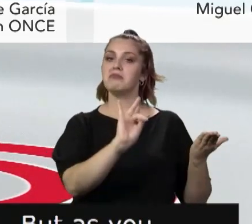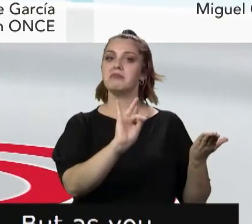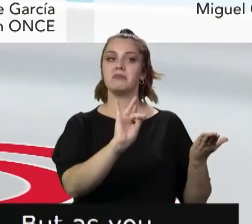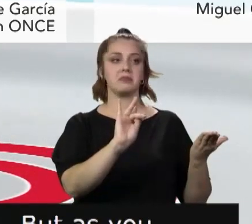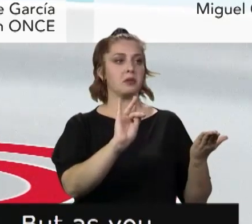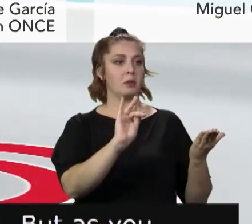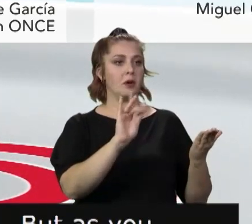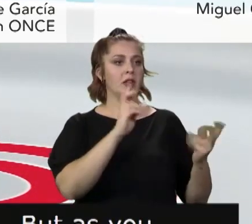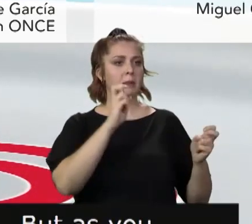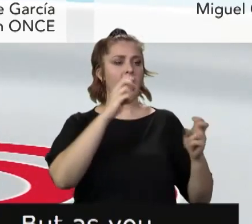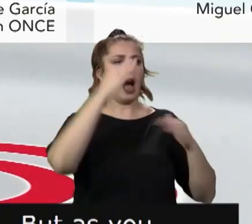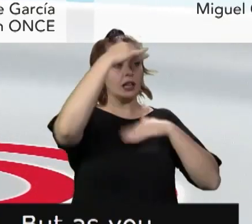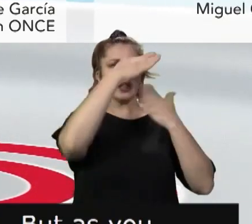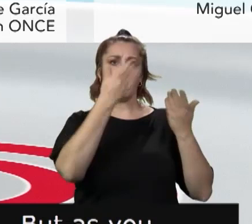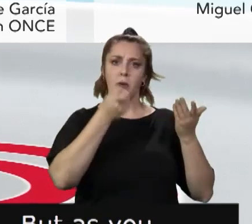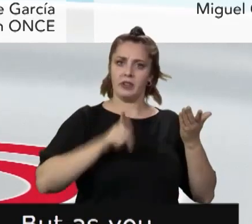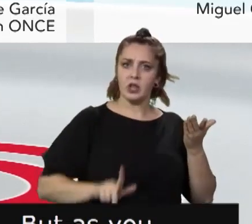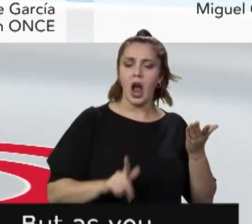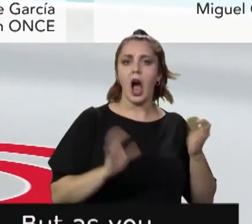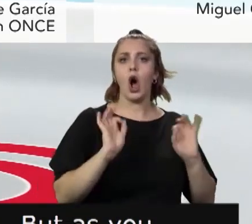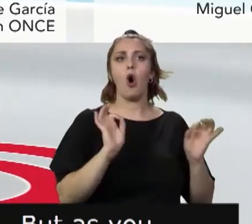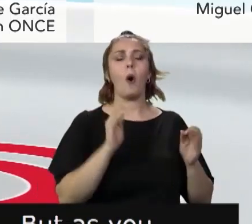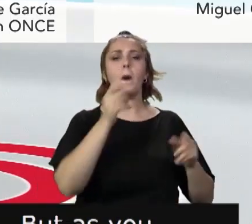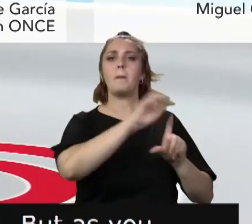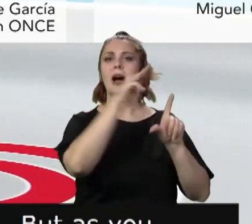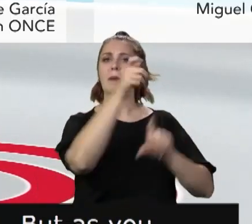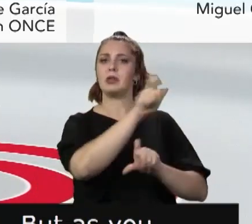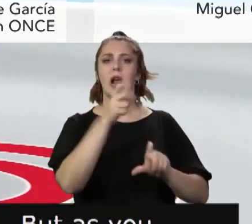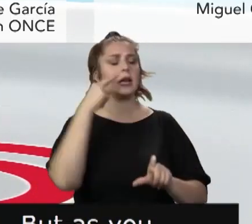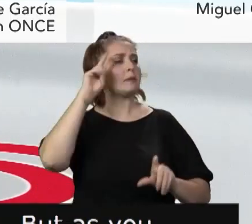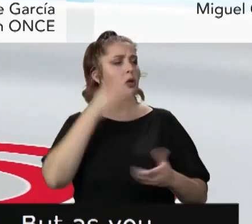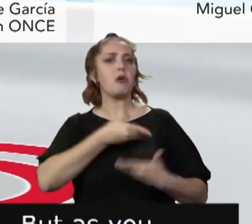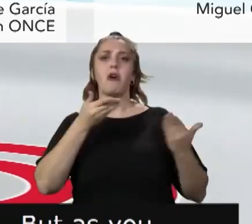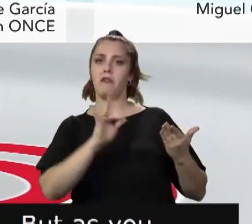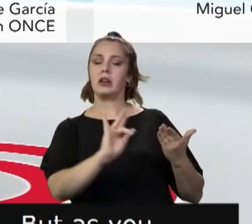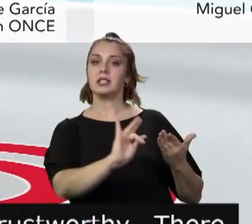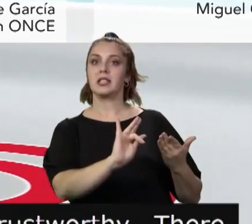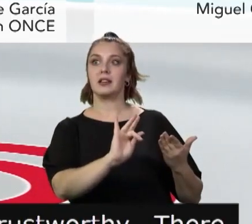or trustworthy. There are some sites that belong to